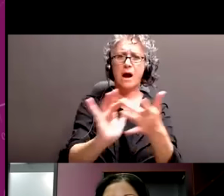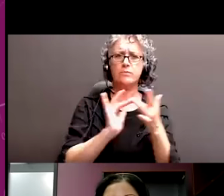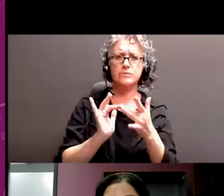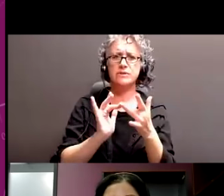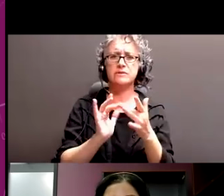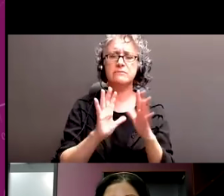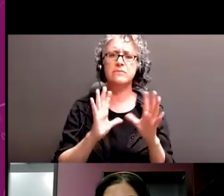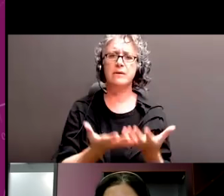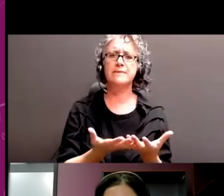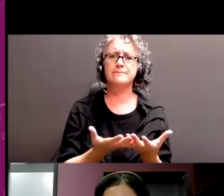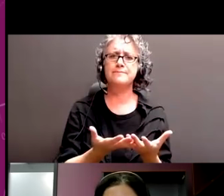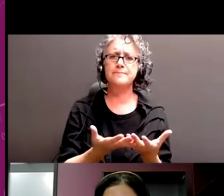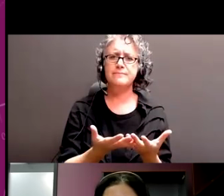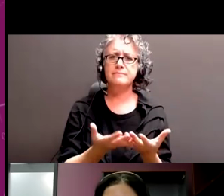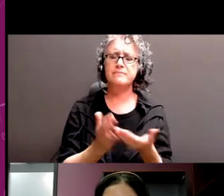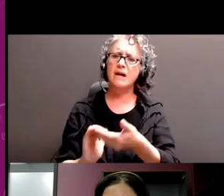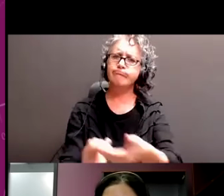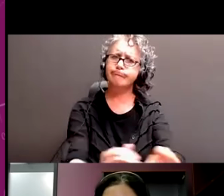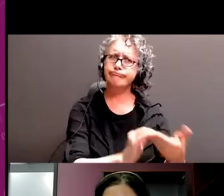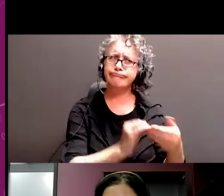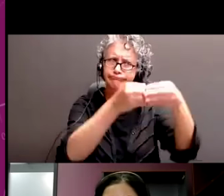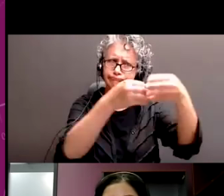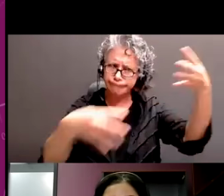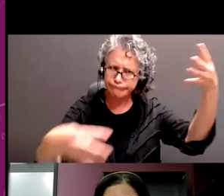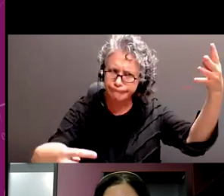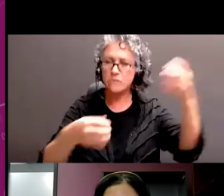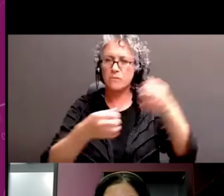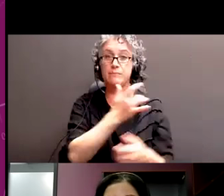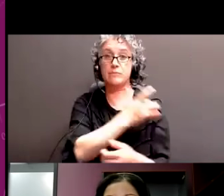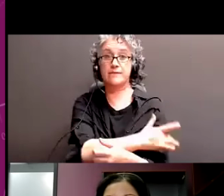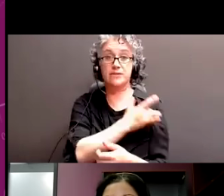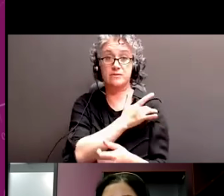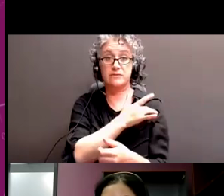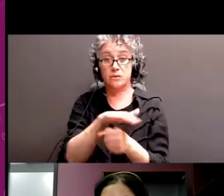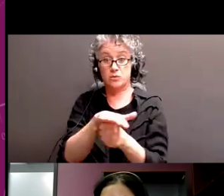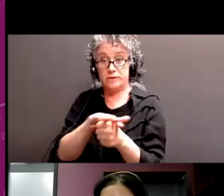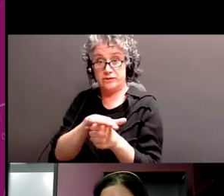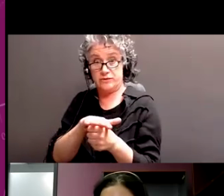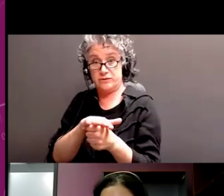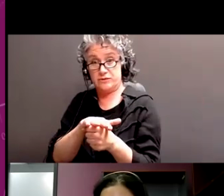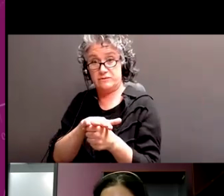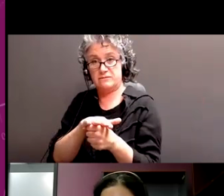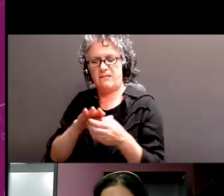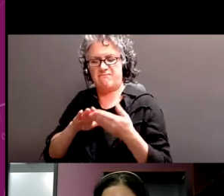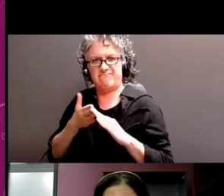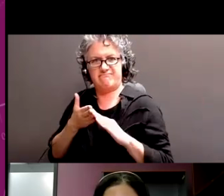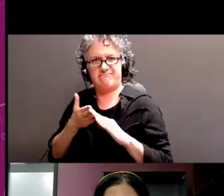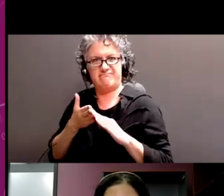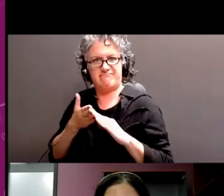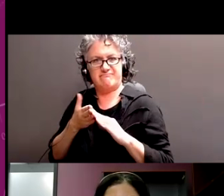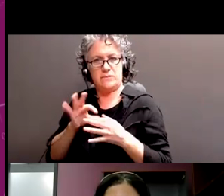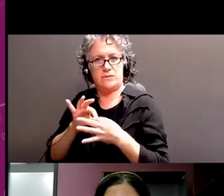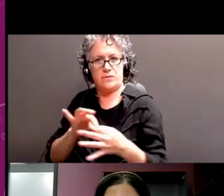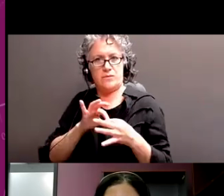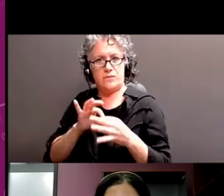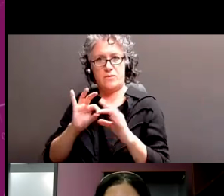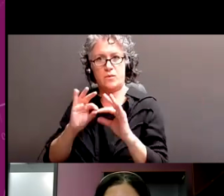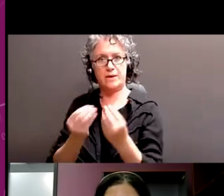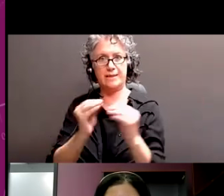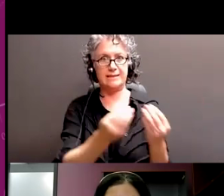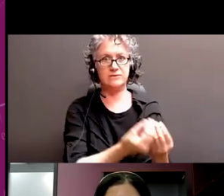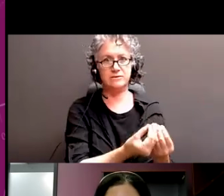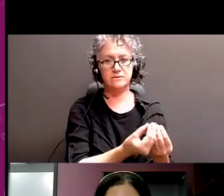we have several partnerships with provincial, regional, and local organizations. If you're interested